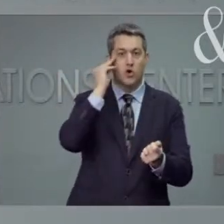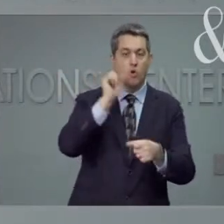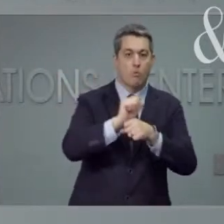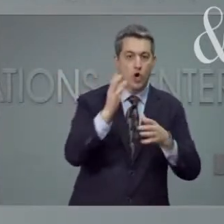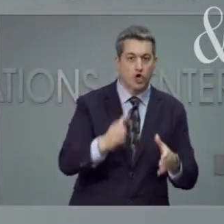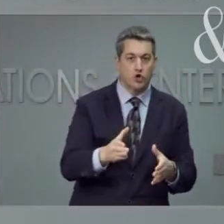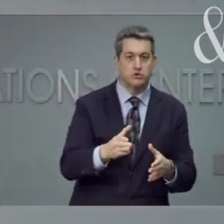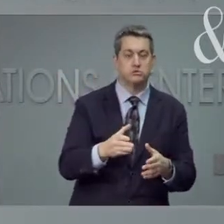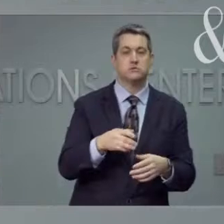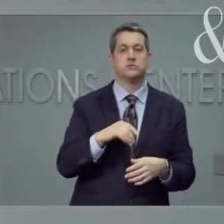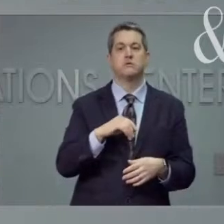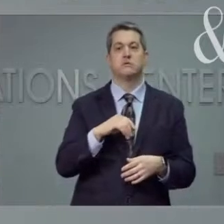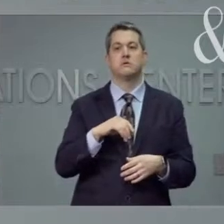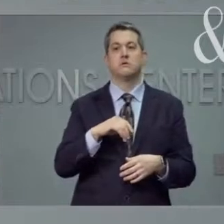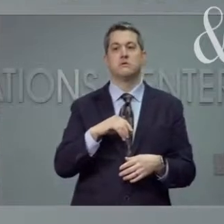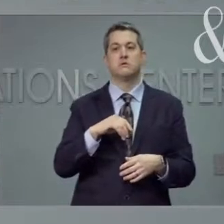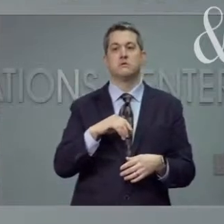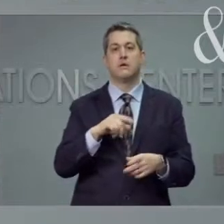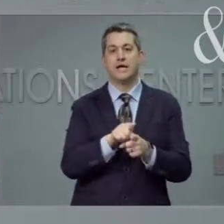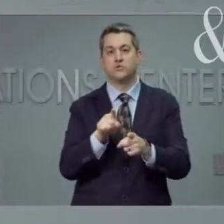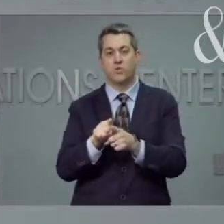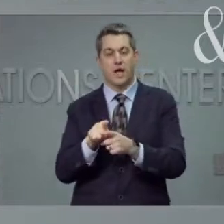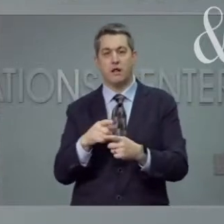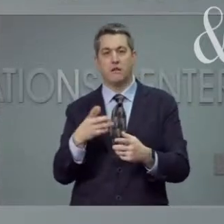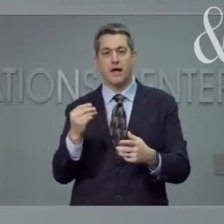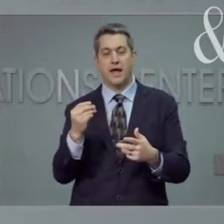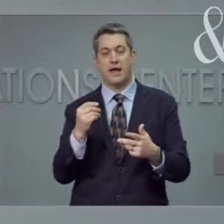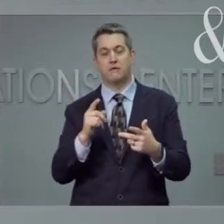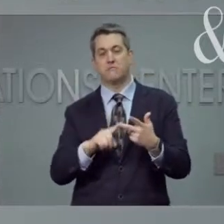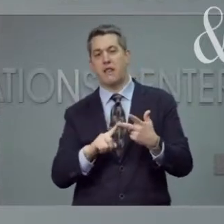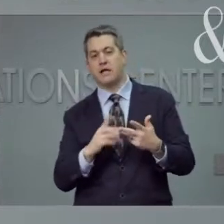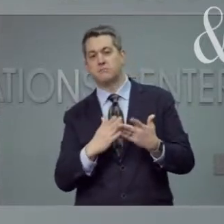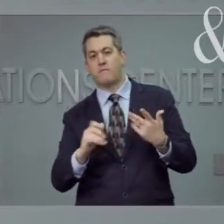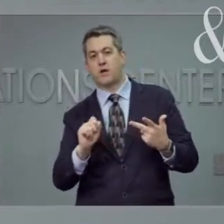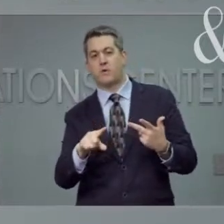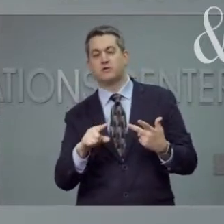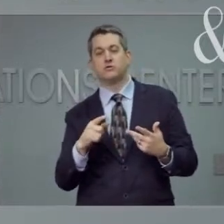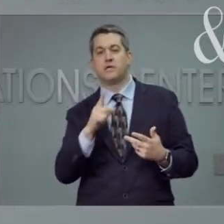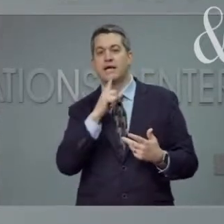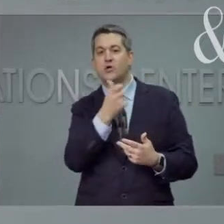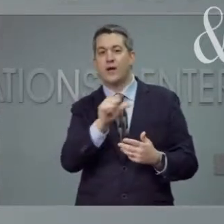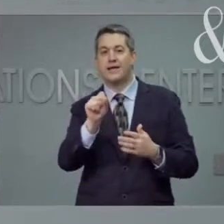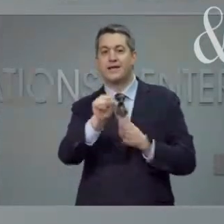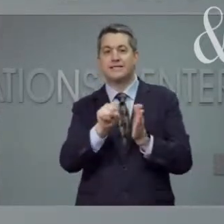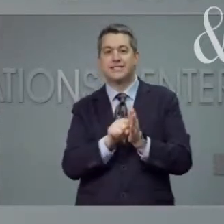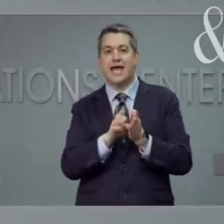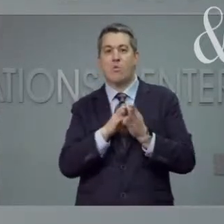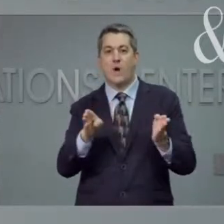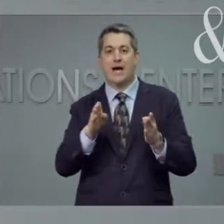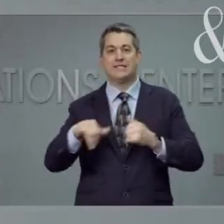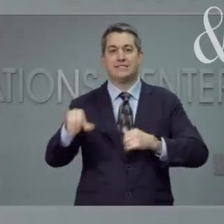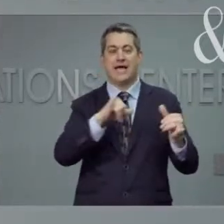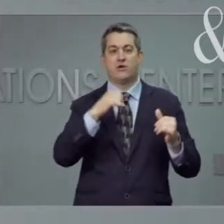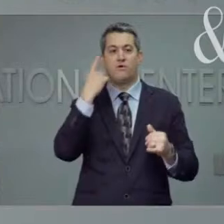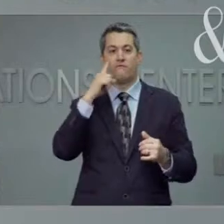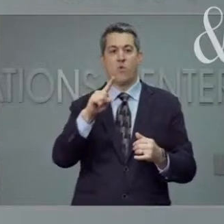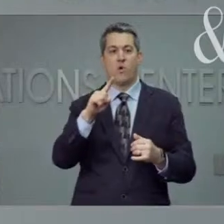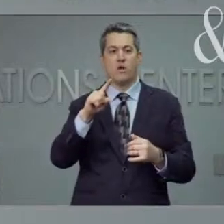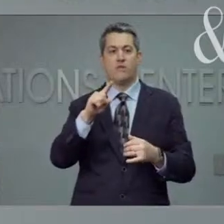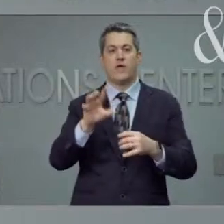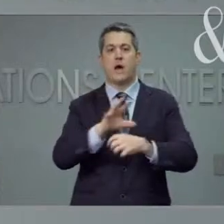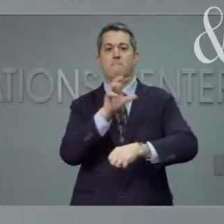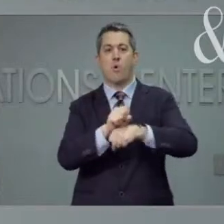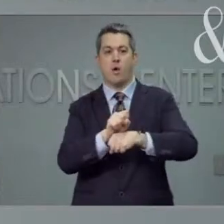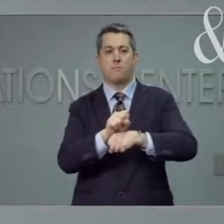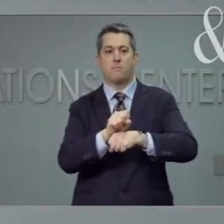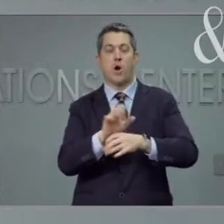workers as well? And just lastly, is there any statewide standard for the appointment booking process that